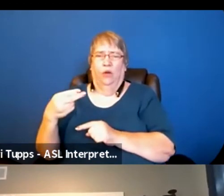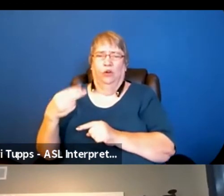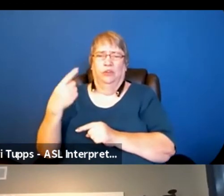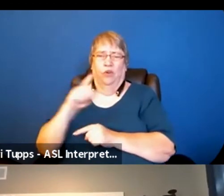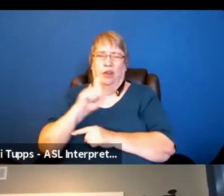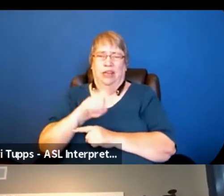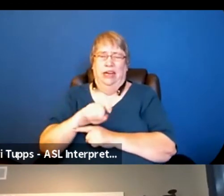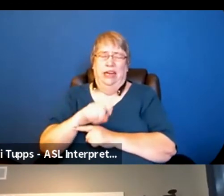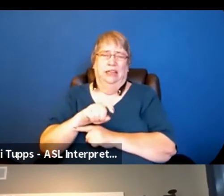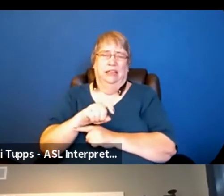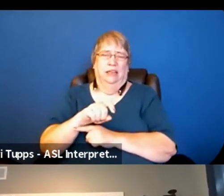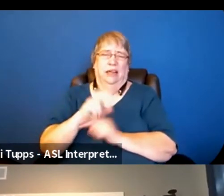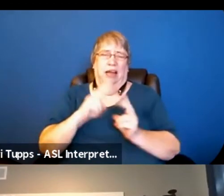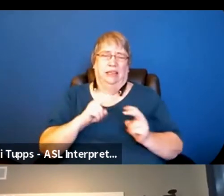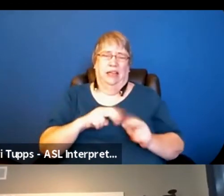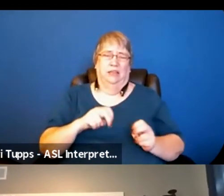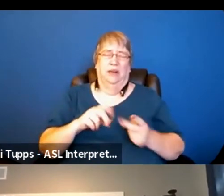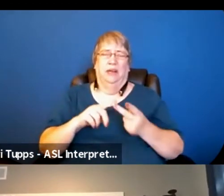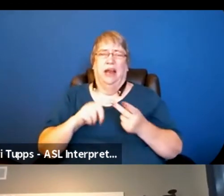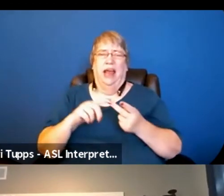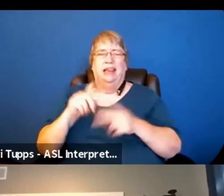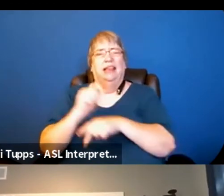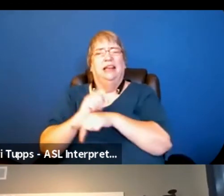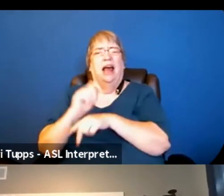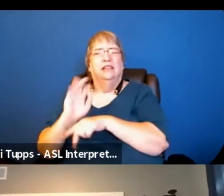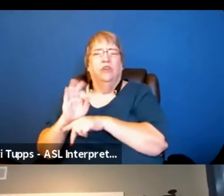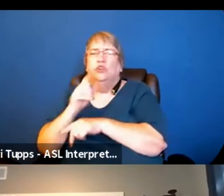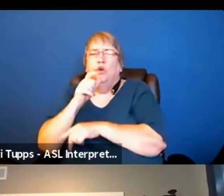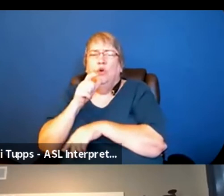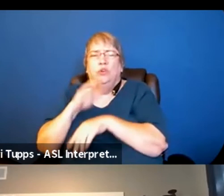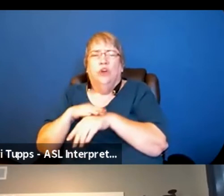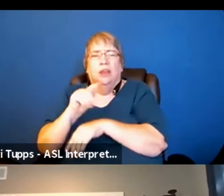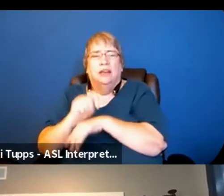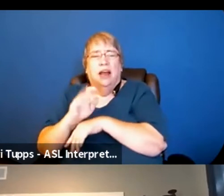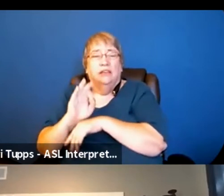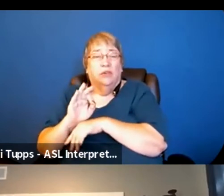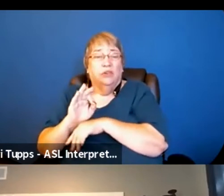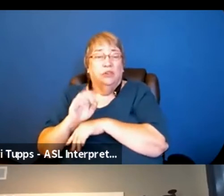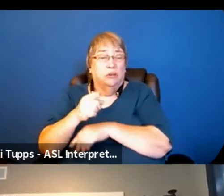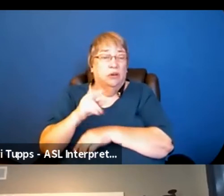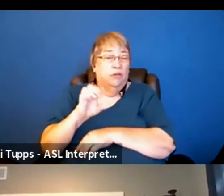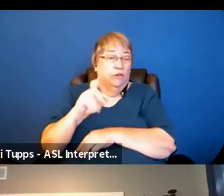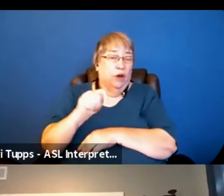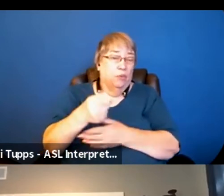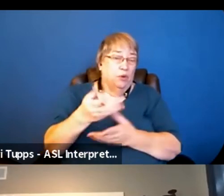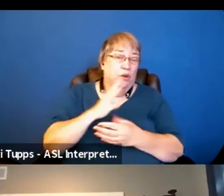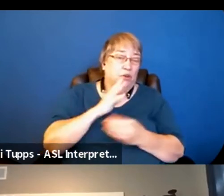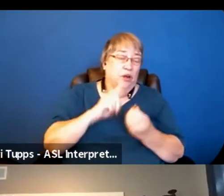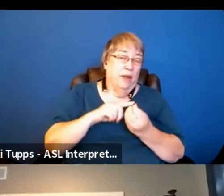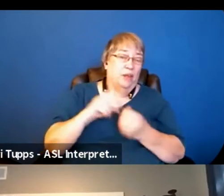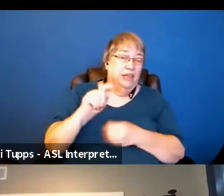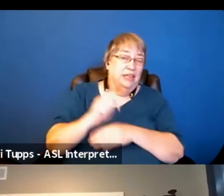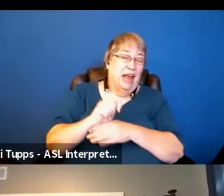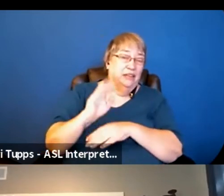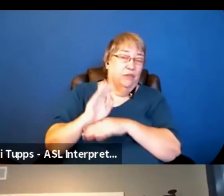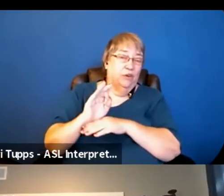the sort of like 25-ish members of the task force? Robert, do you want to start out talking about the makeup of the task force? And I